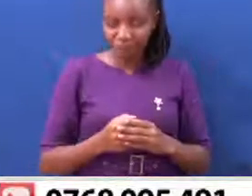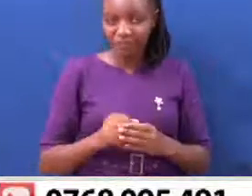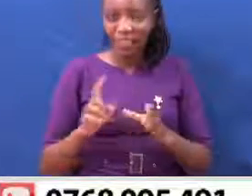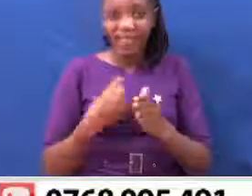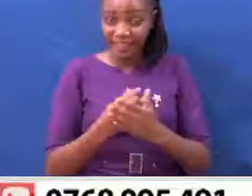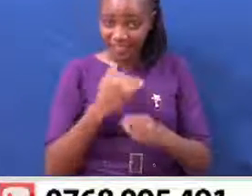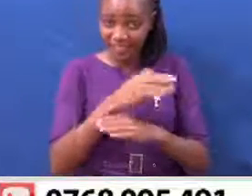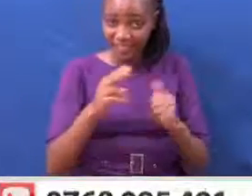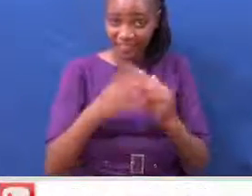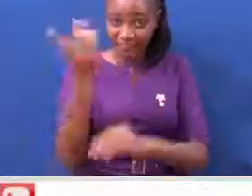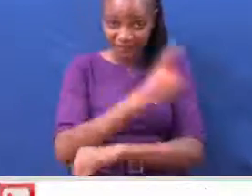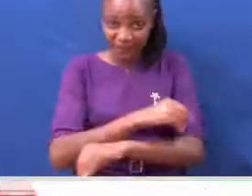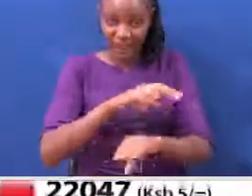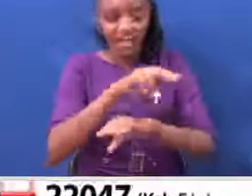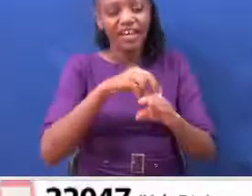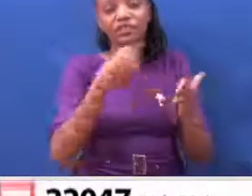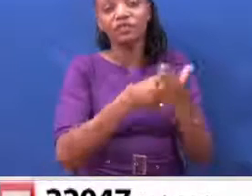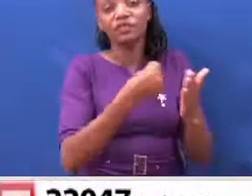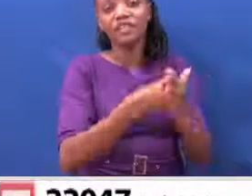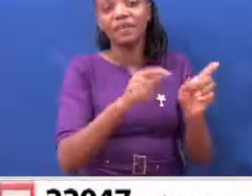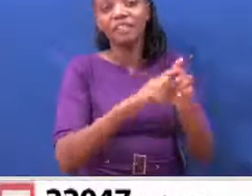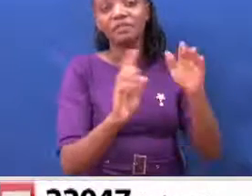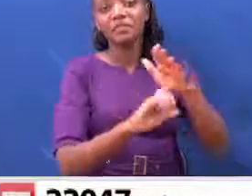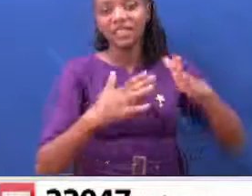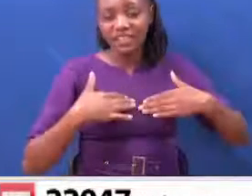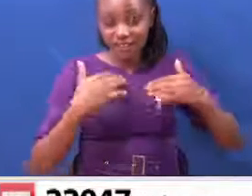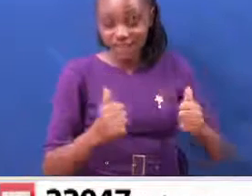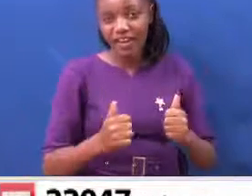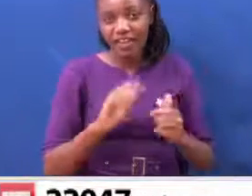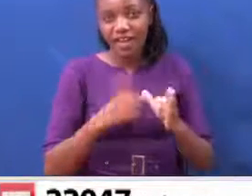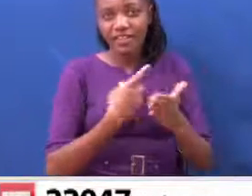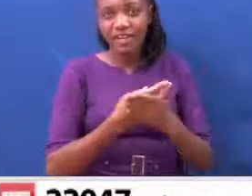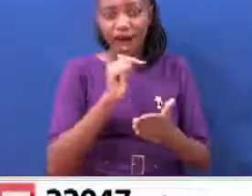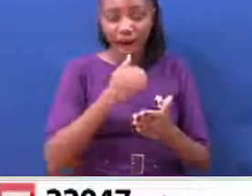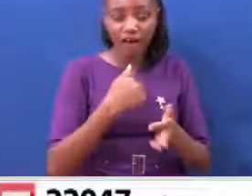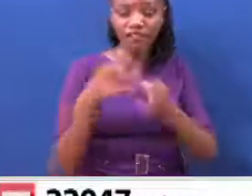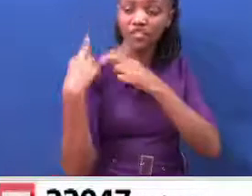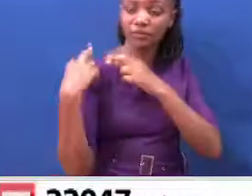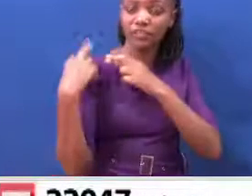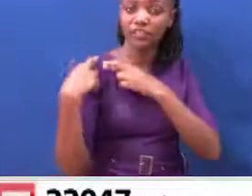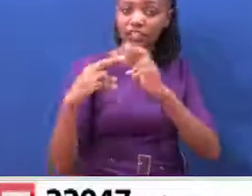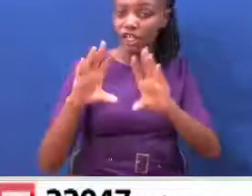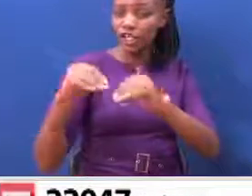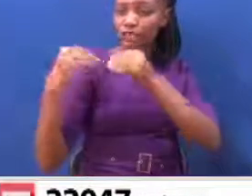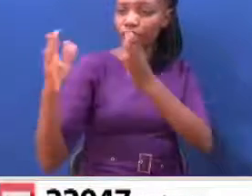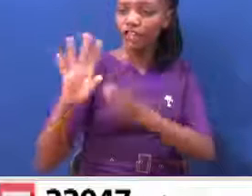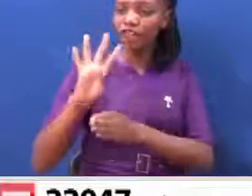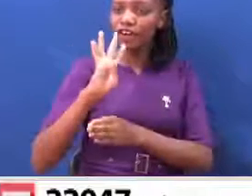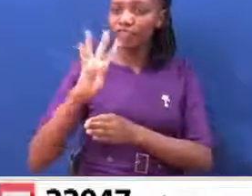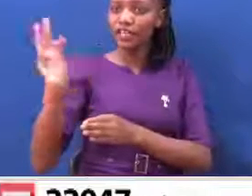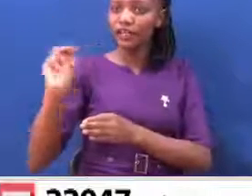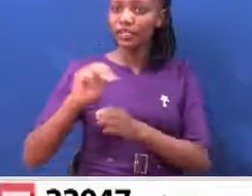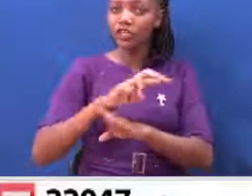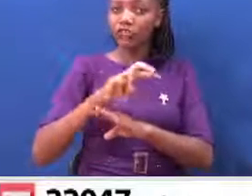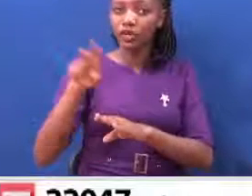report, the National Treasury and the Ministry of Health remits Kenya shillings 500 million to the National